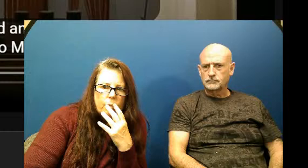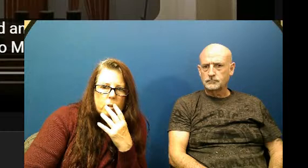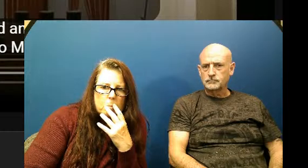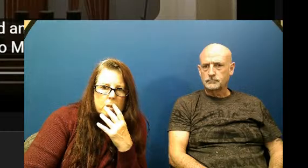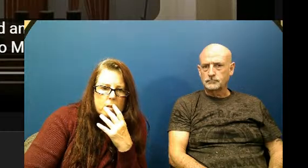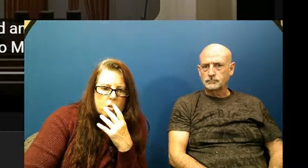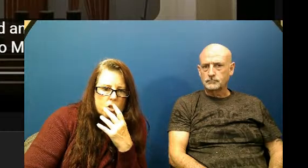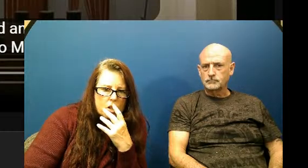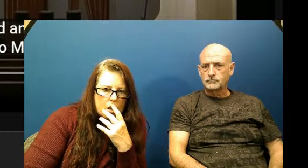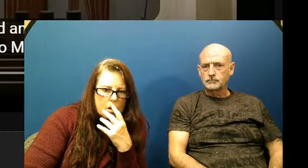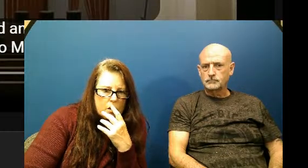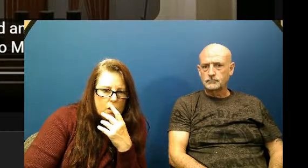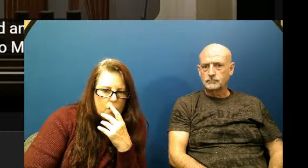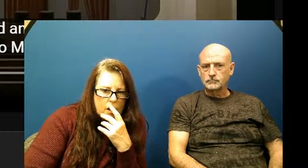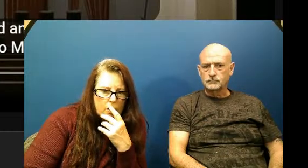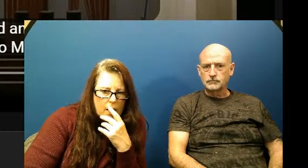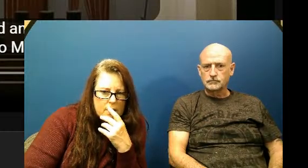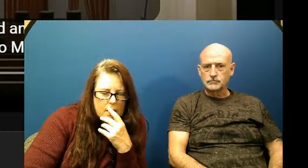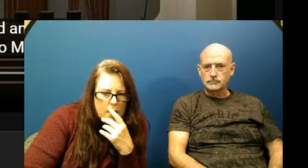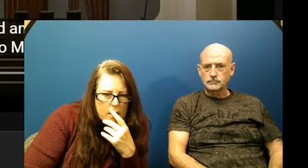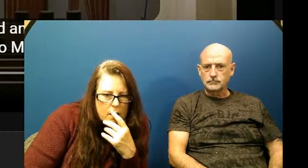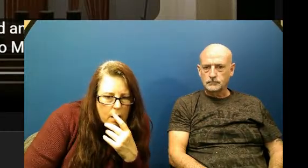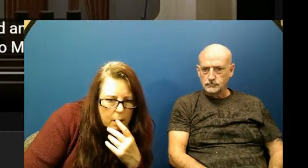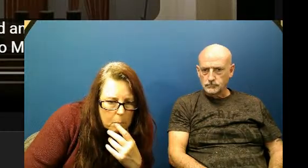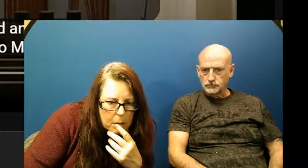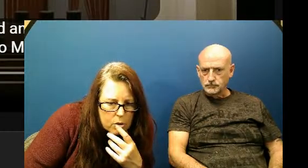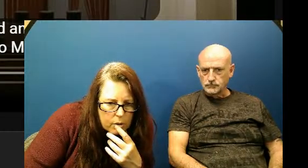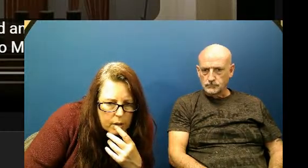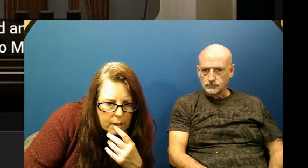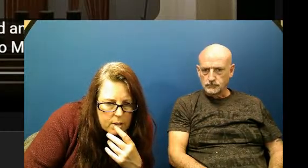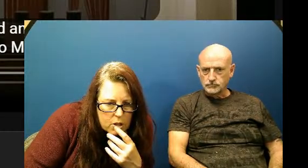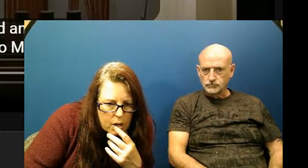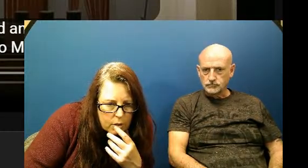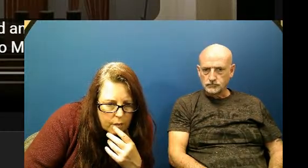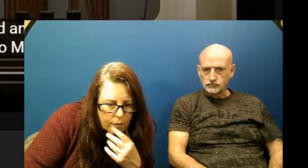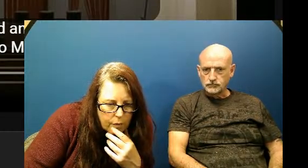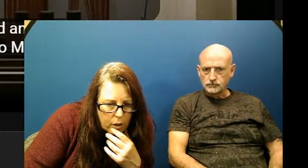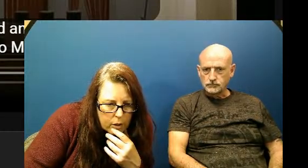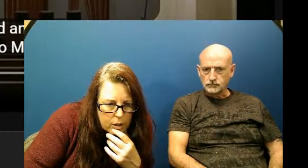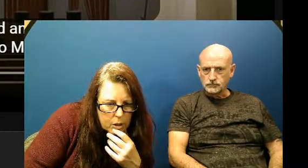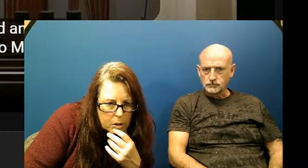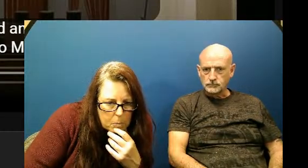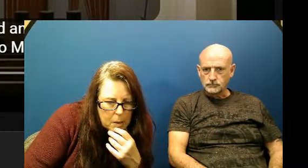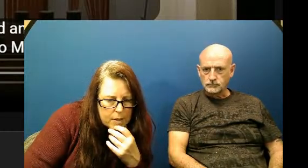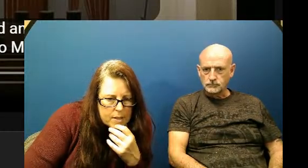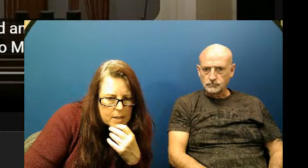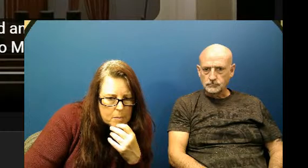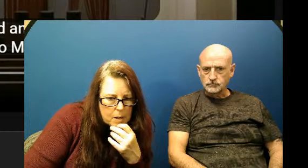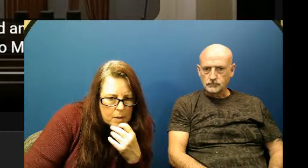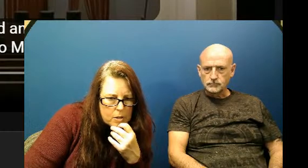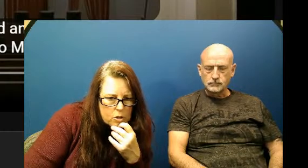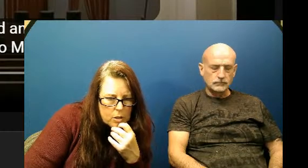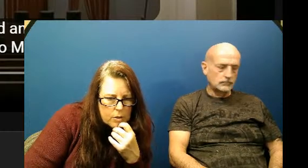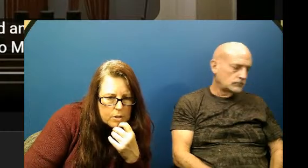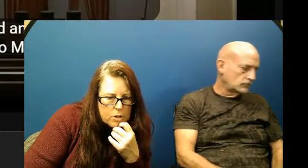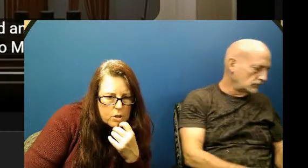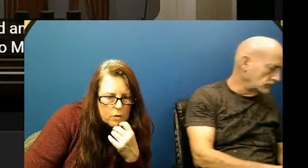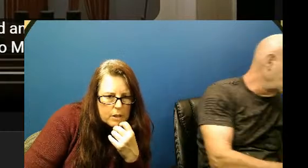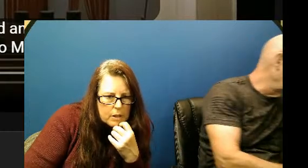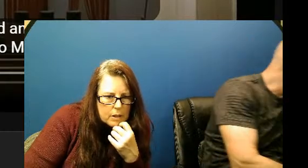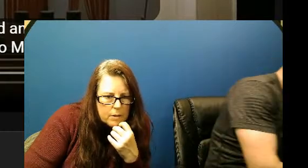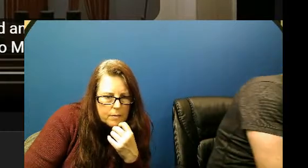that volume is shared. Hold on, you guys. I got to make sure that I shared the volume at the same time that I shared